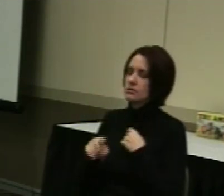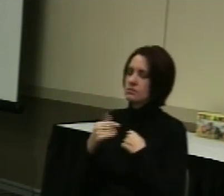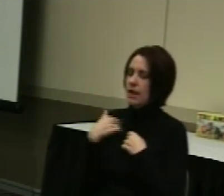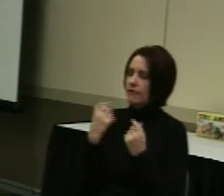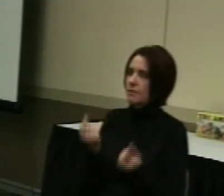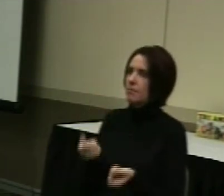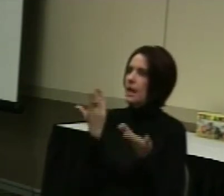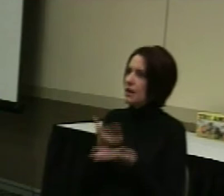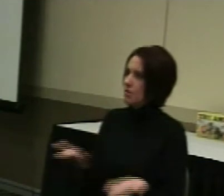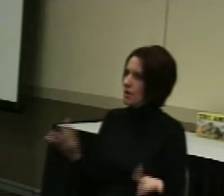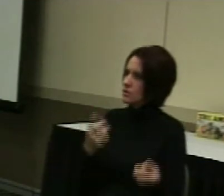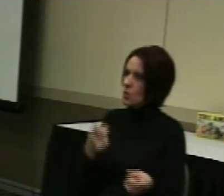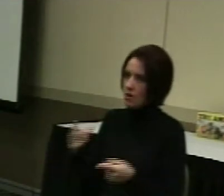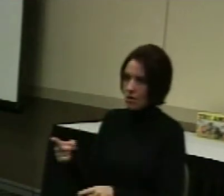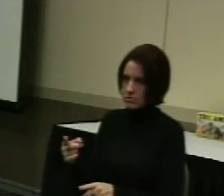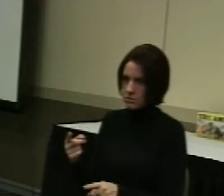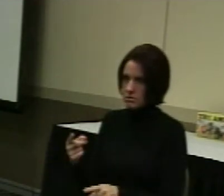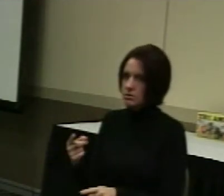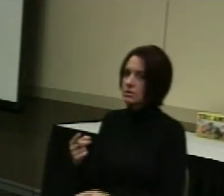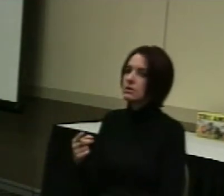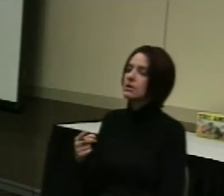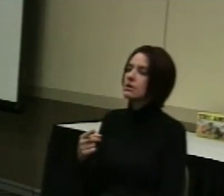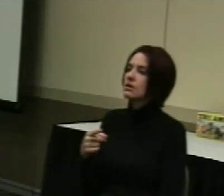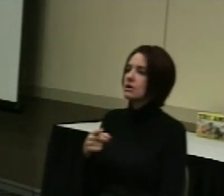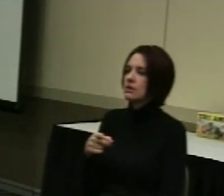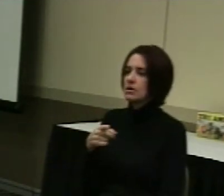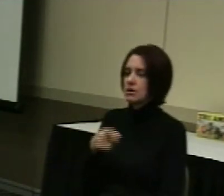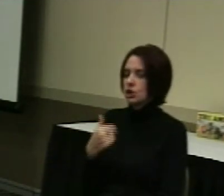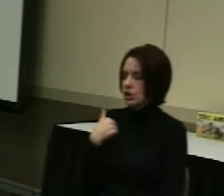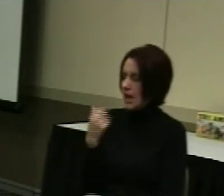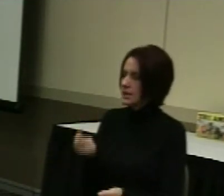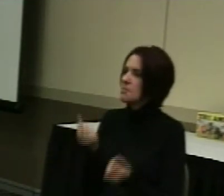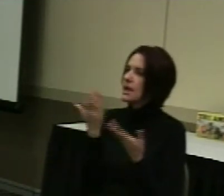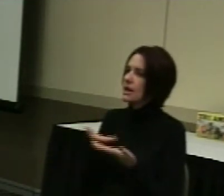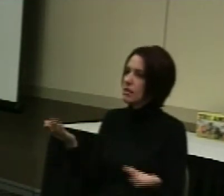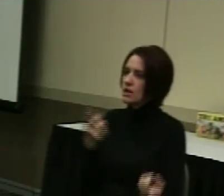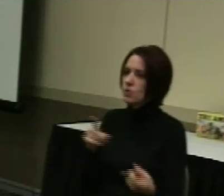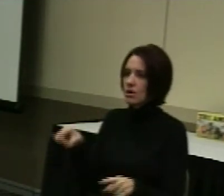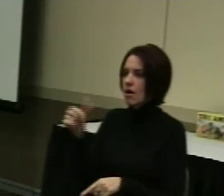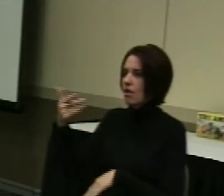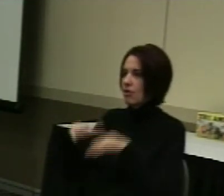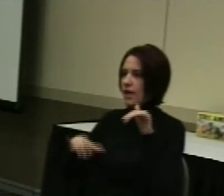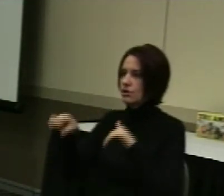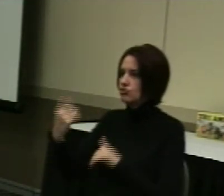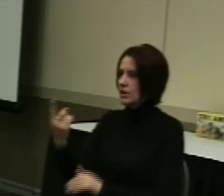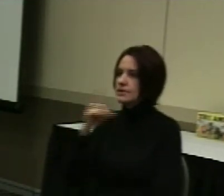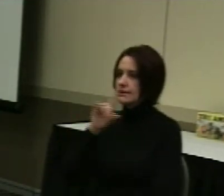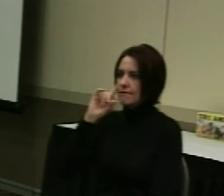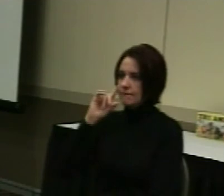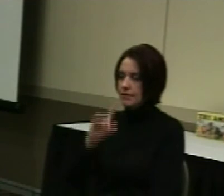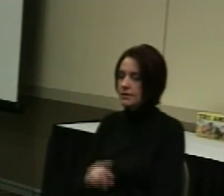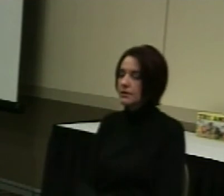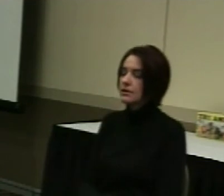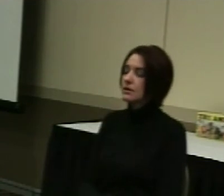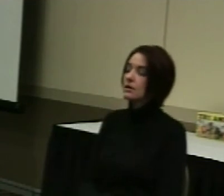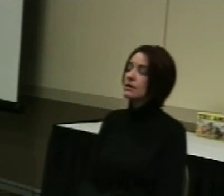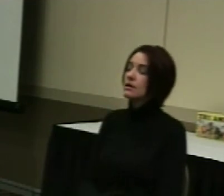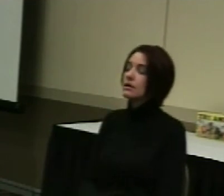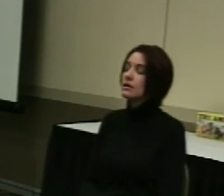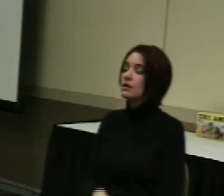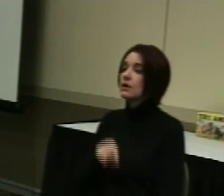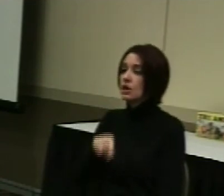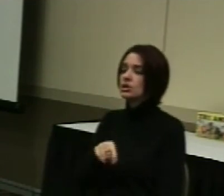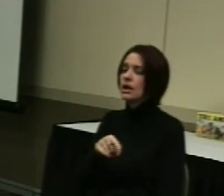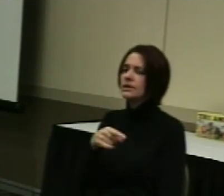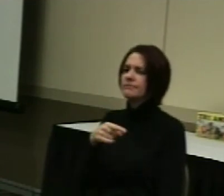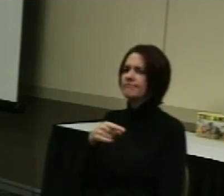doesn't she? She has so much more going on besides being deaf. She is what we might call